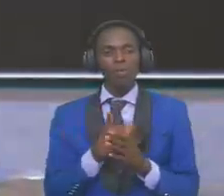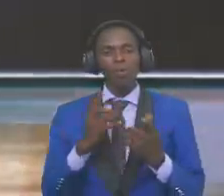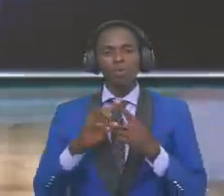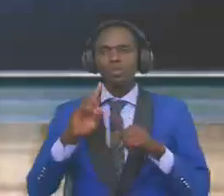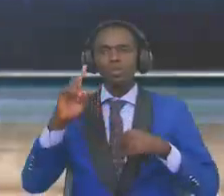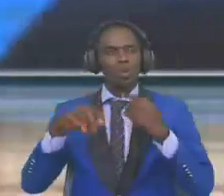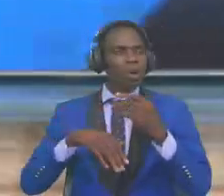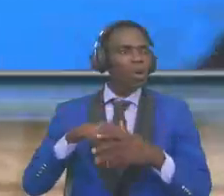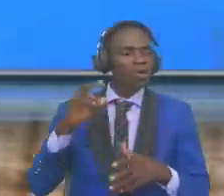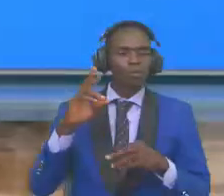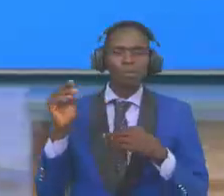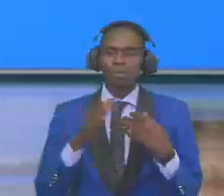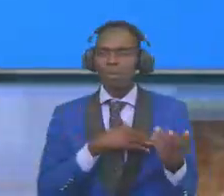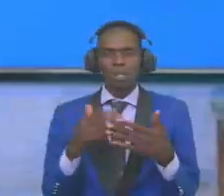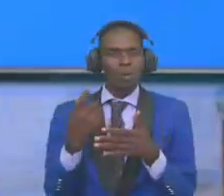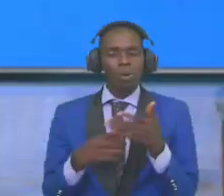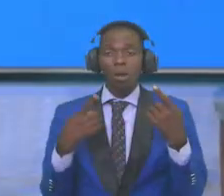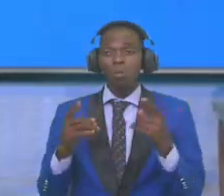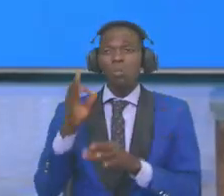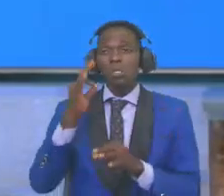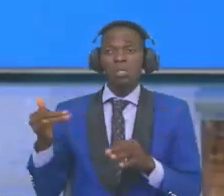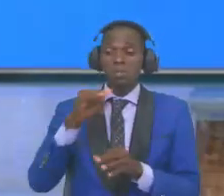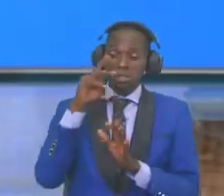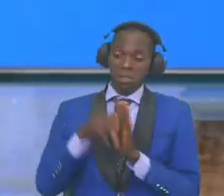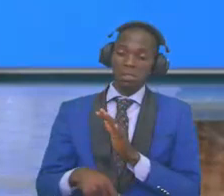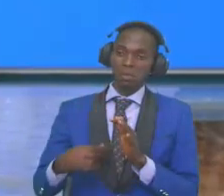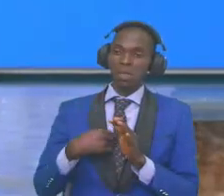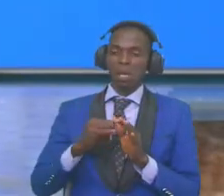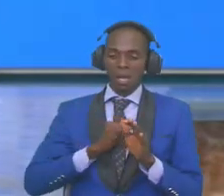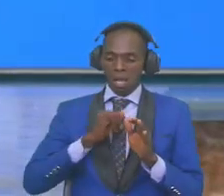matter what happens, even if they kill me, I'm here.